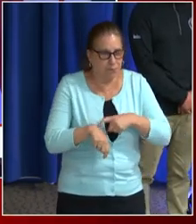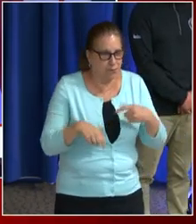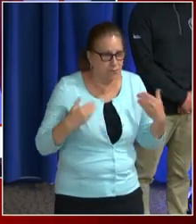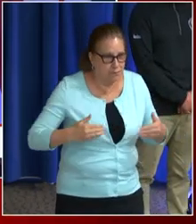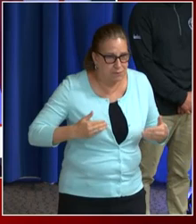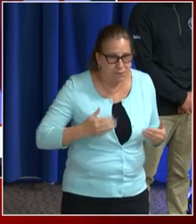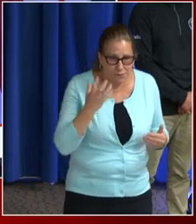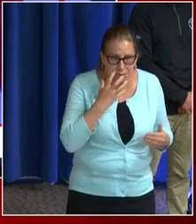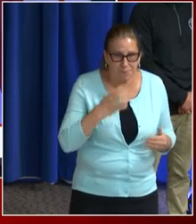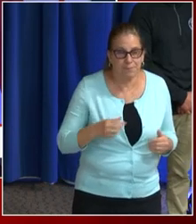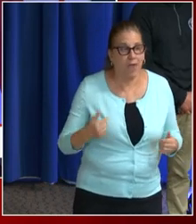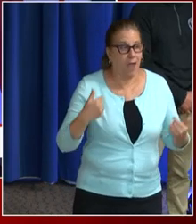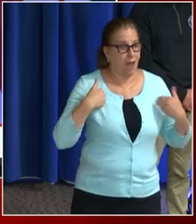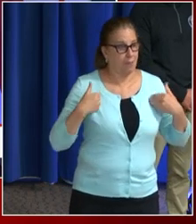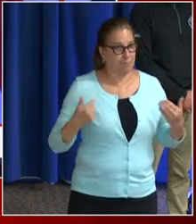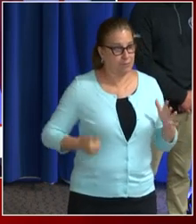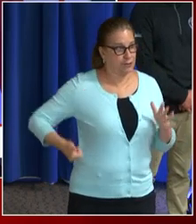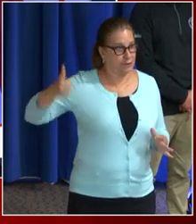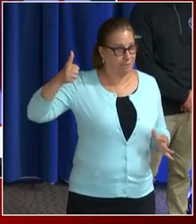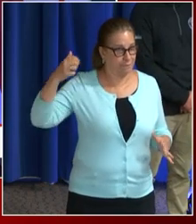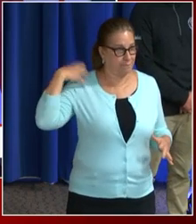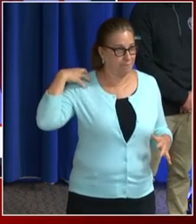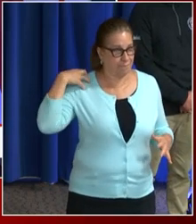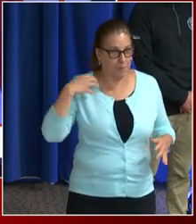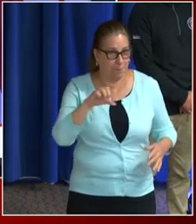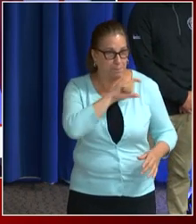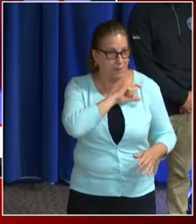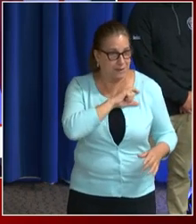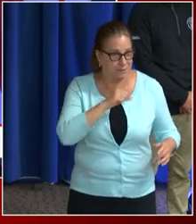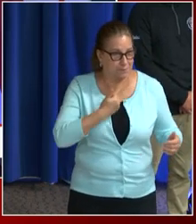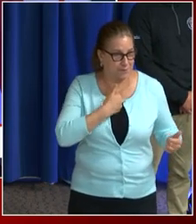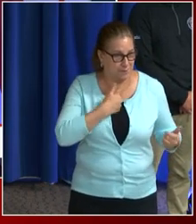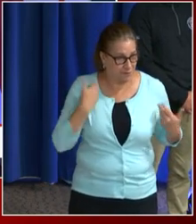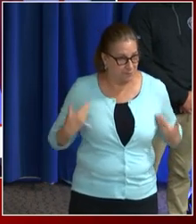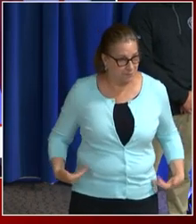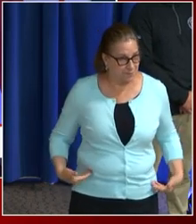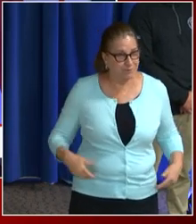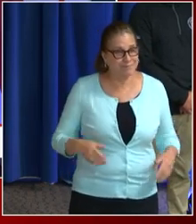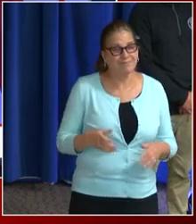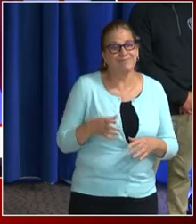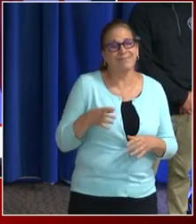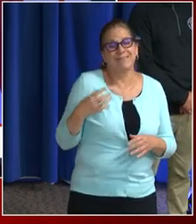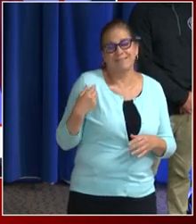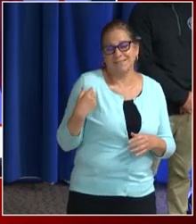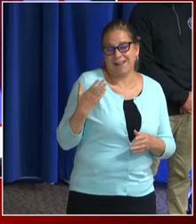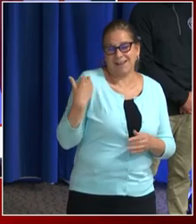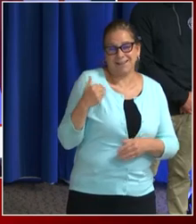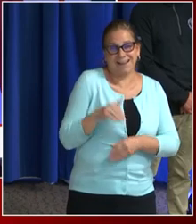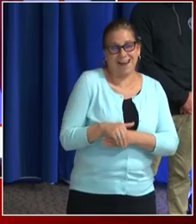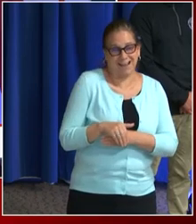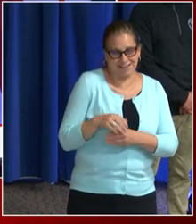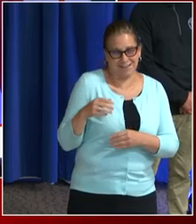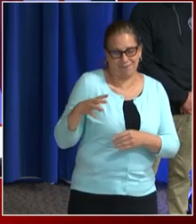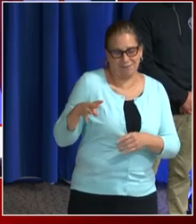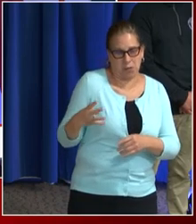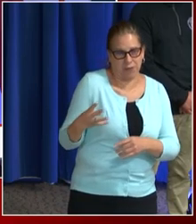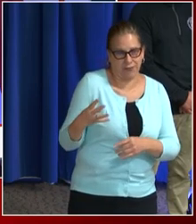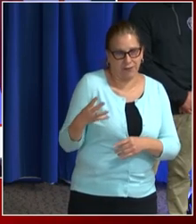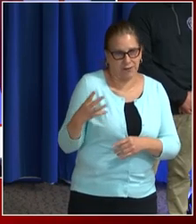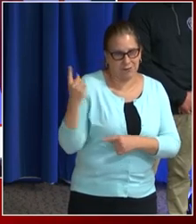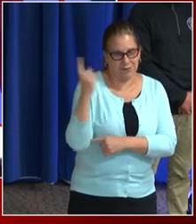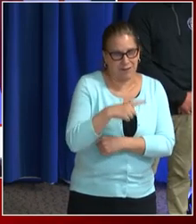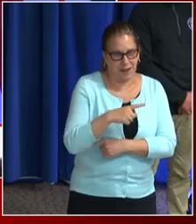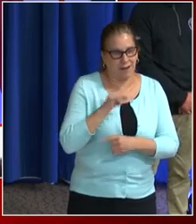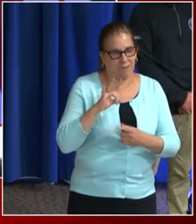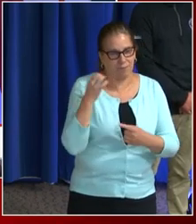Police Department. Last night marked our 4th day of demonstration activity here in Washington, D.C., related